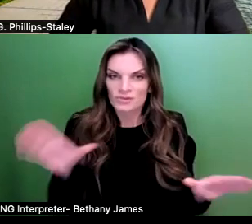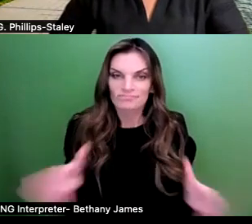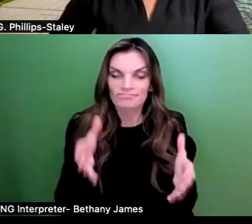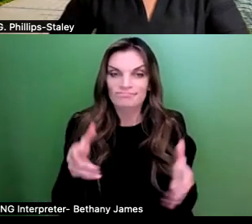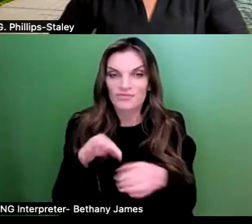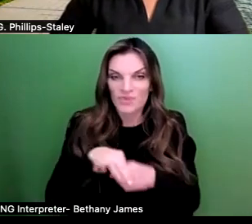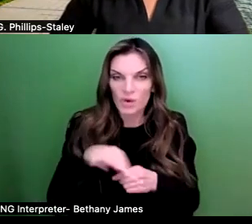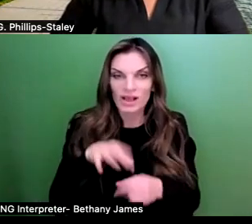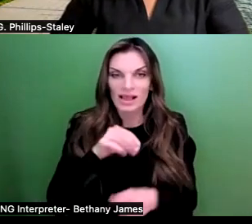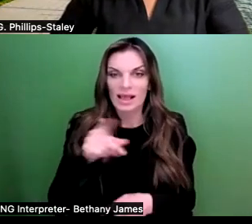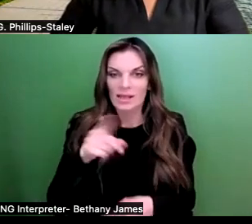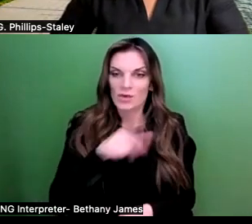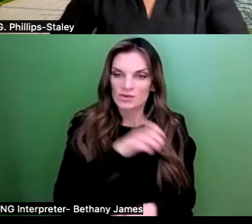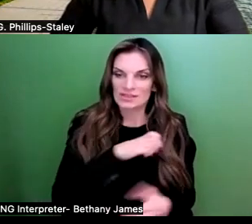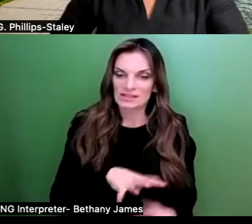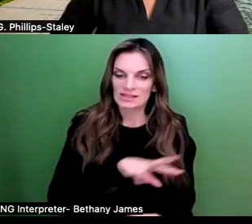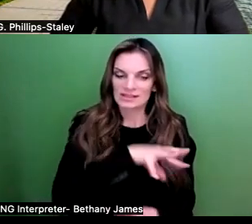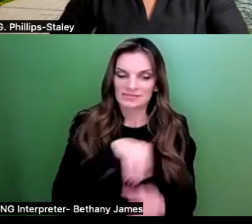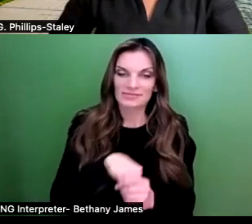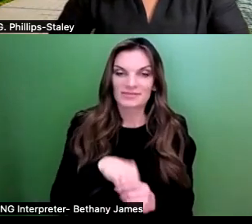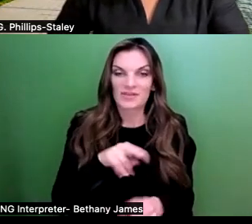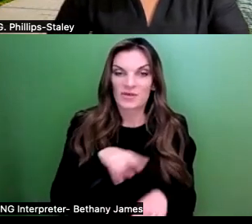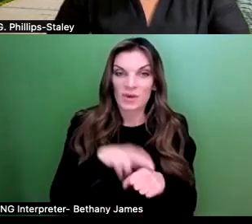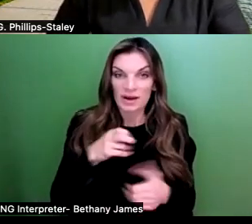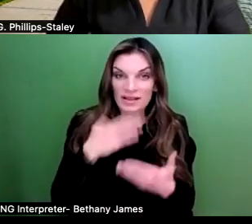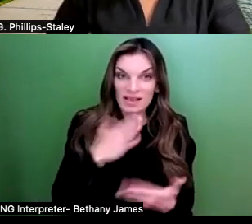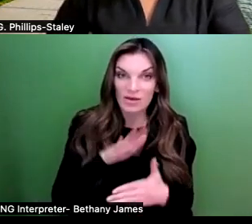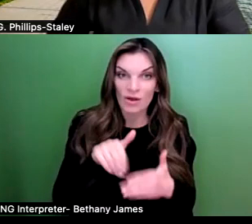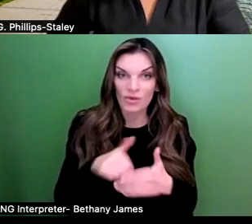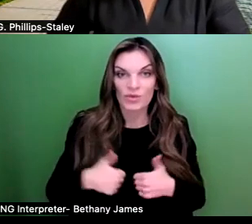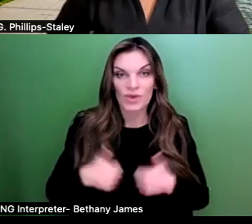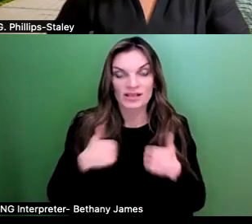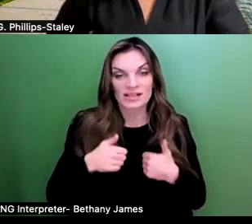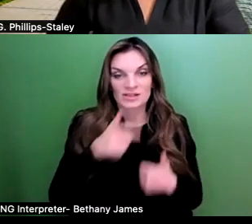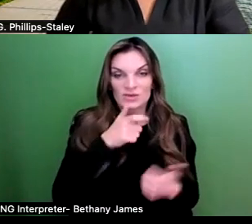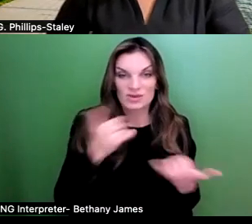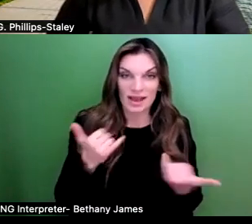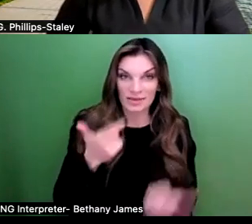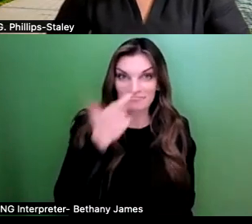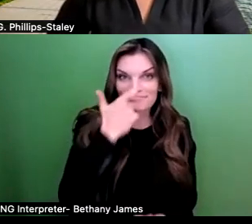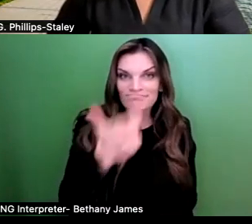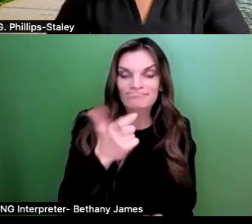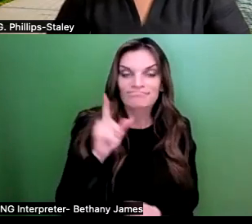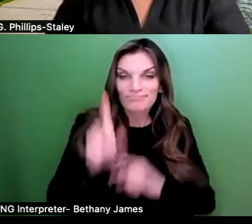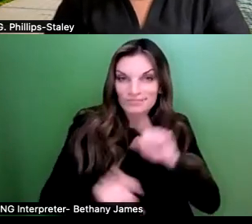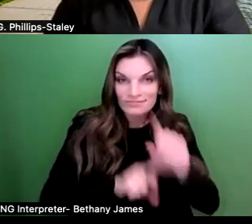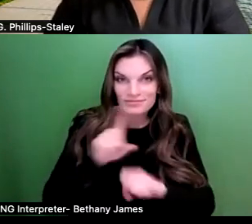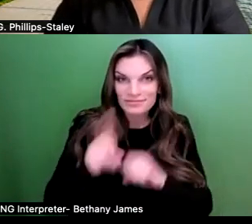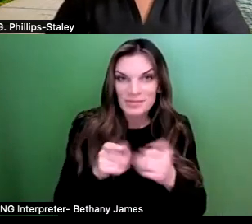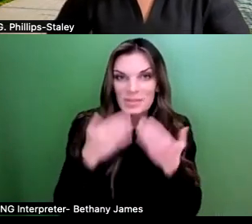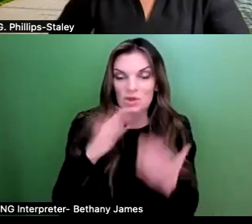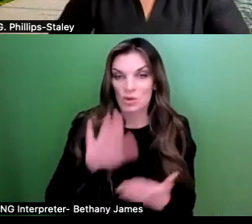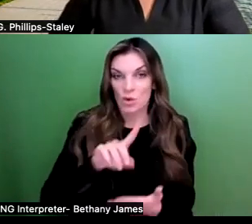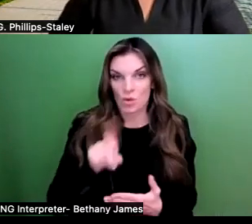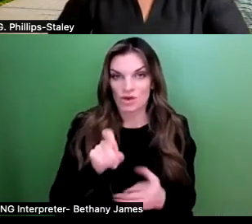civic participation. Of course, I'd like to thank all the residents who have tuned in and put the questions forward. Your questions mean a lot to